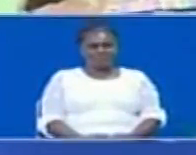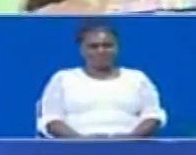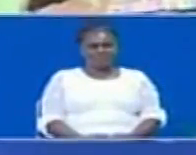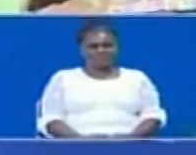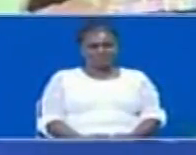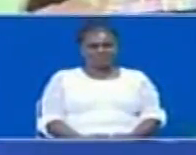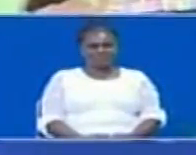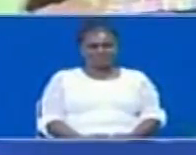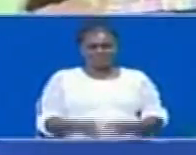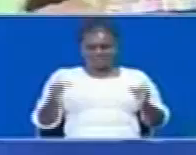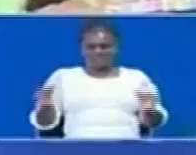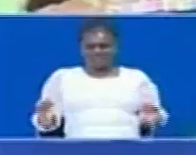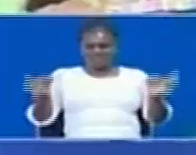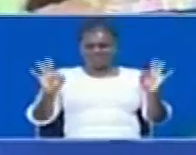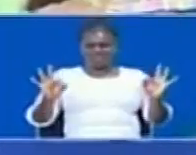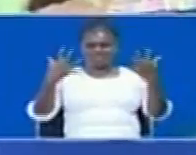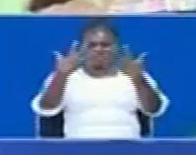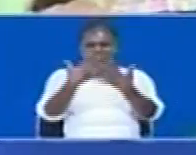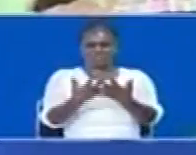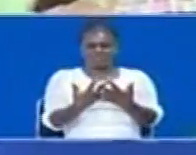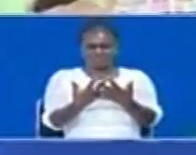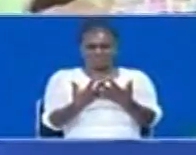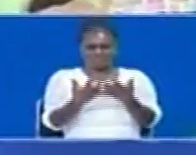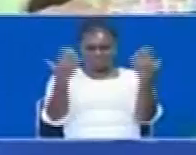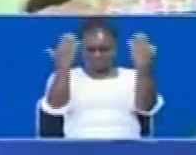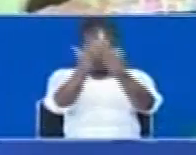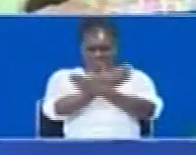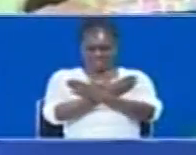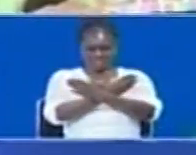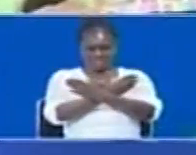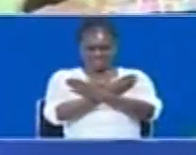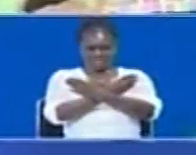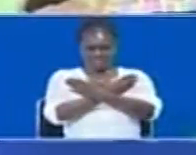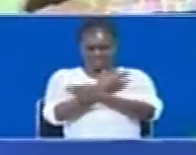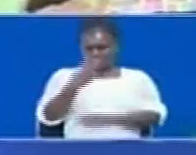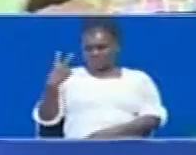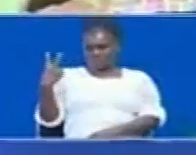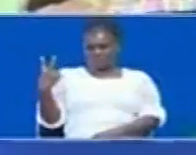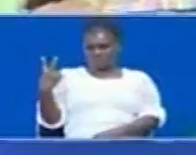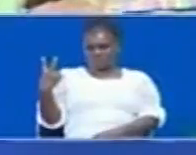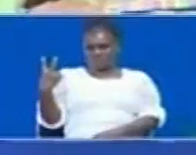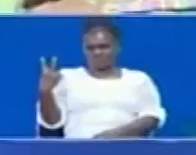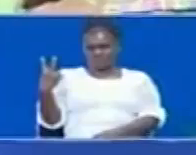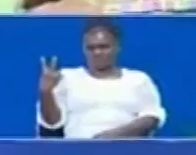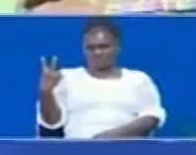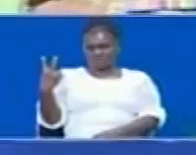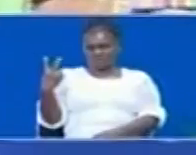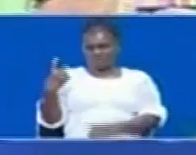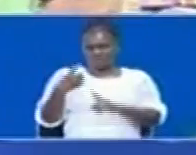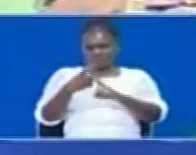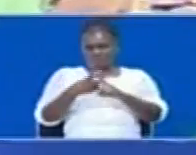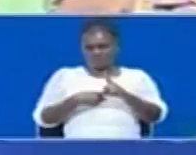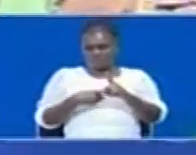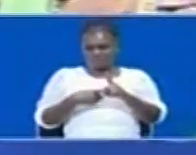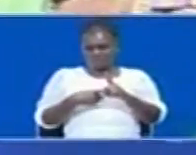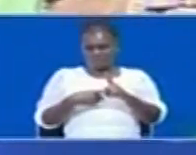The officers arrested Nedi Mikok and Nelson Vivian Georges, both from